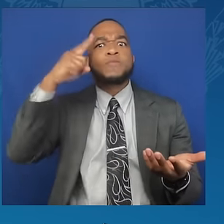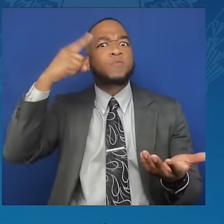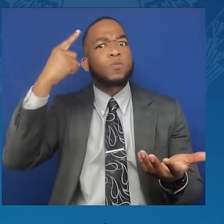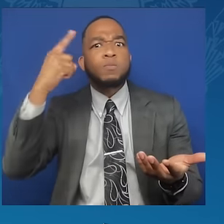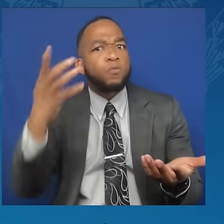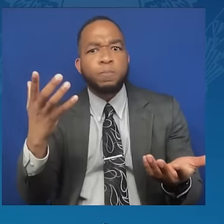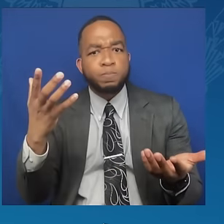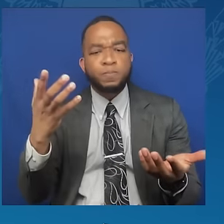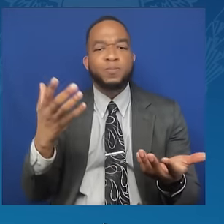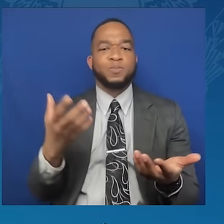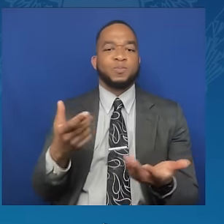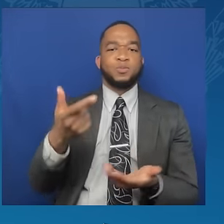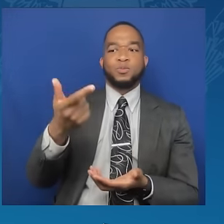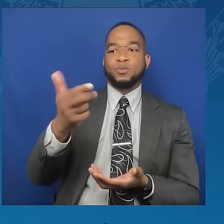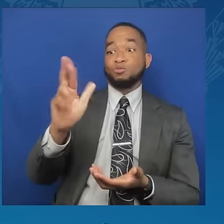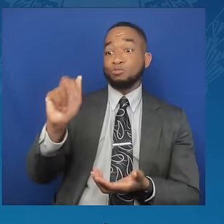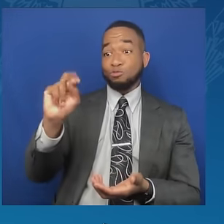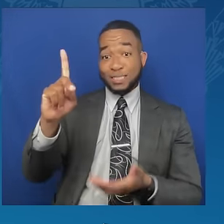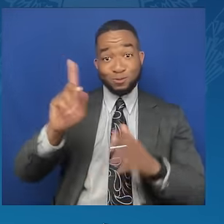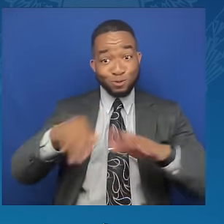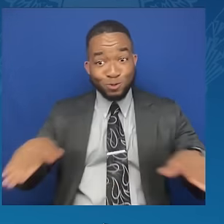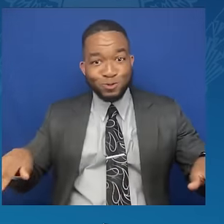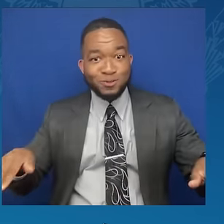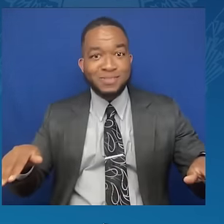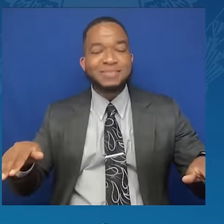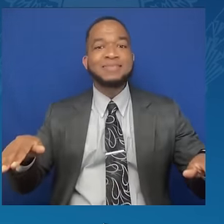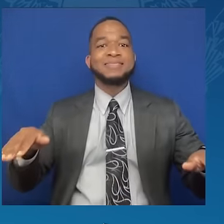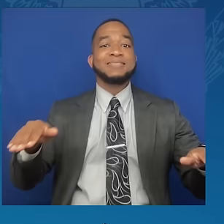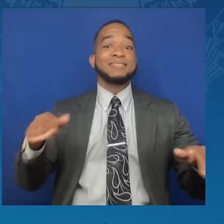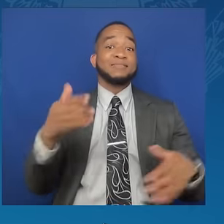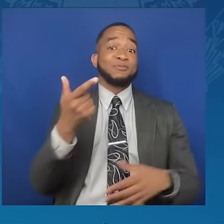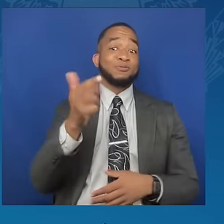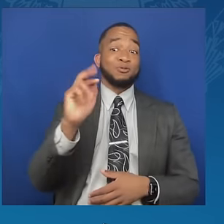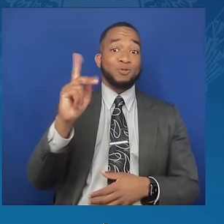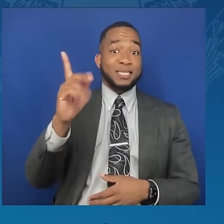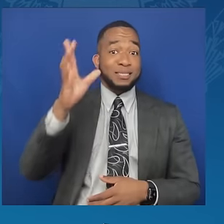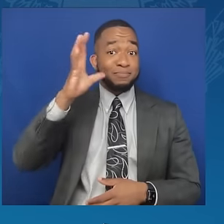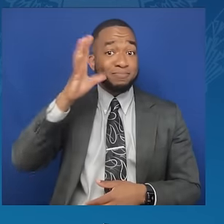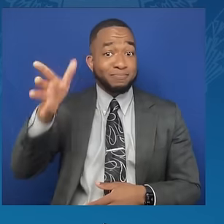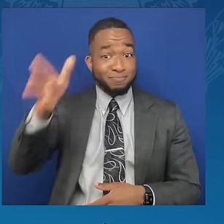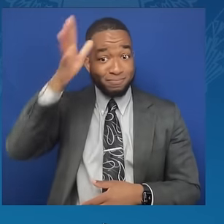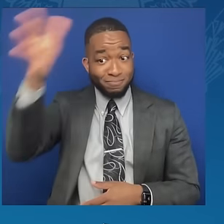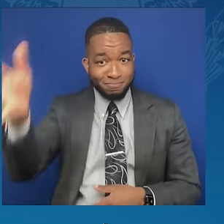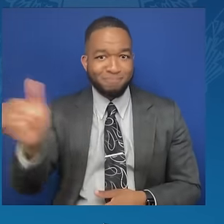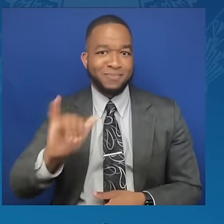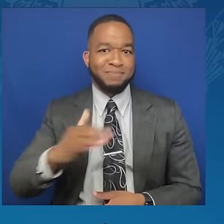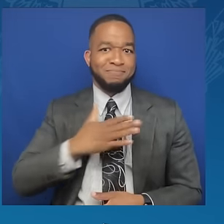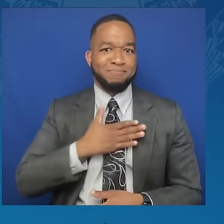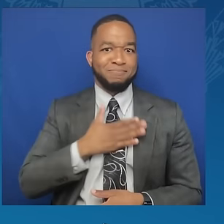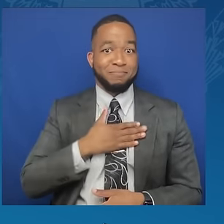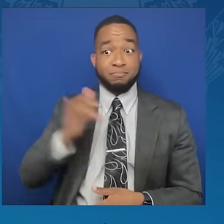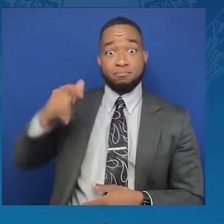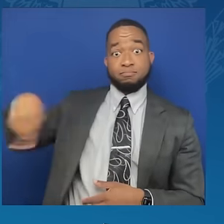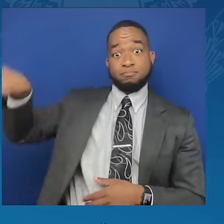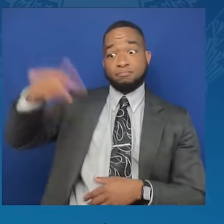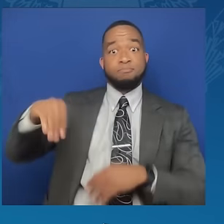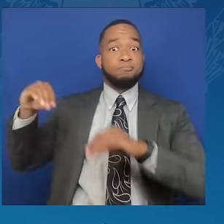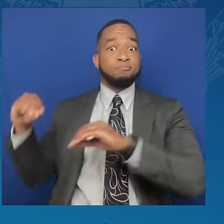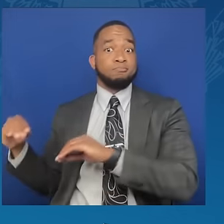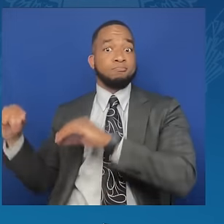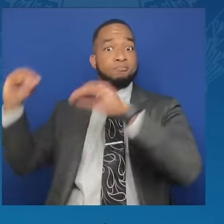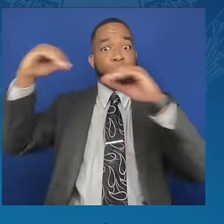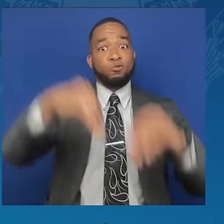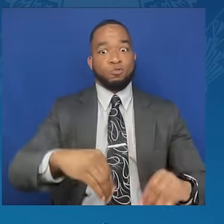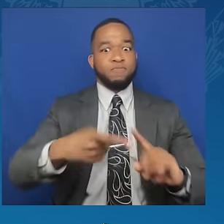who immigrated from Mexico to pick cotton. We are doing that for all of us. Thank you.